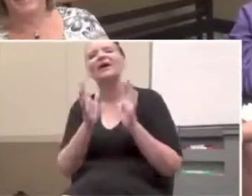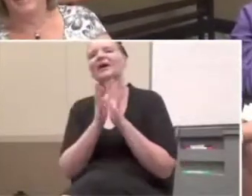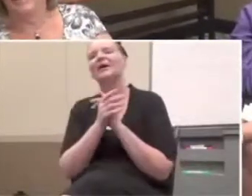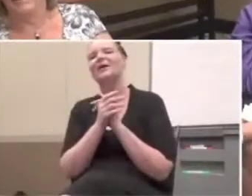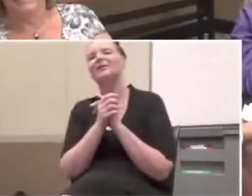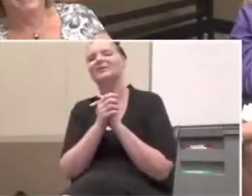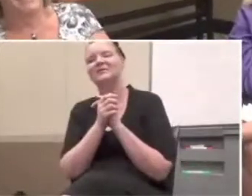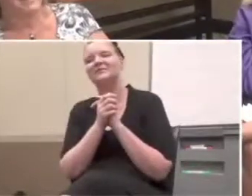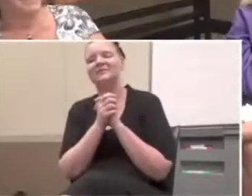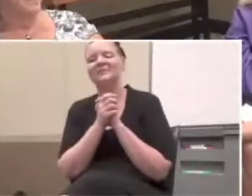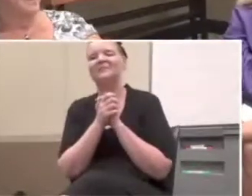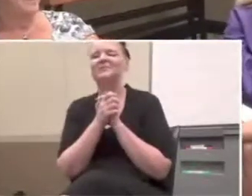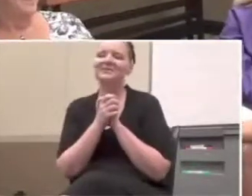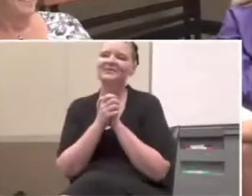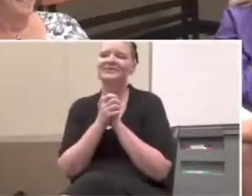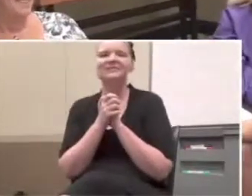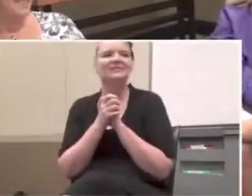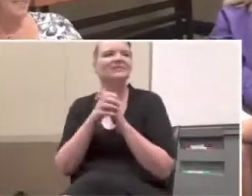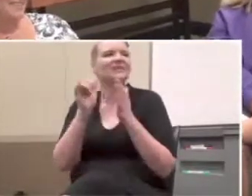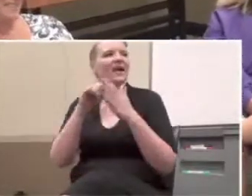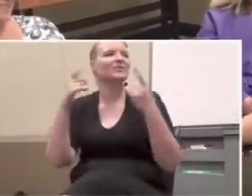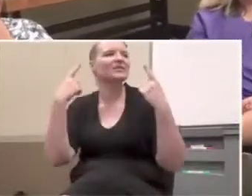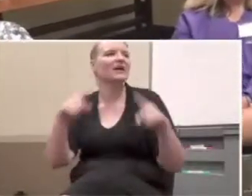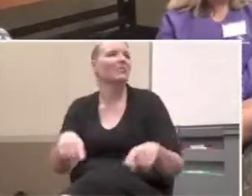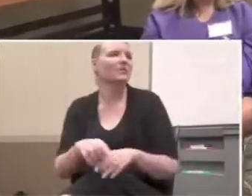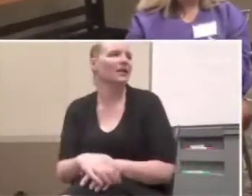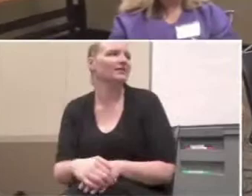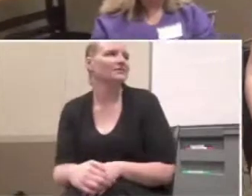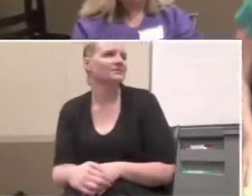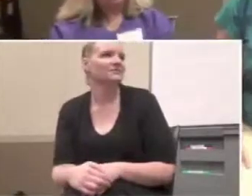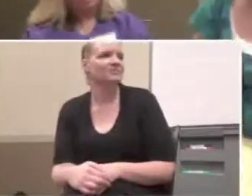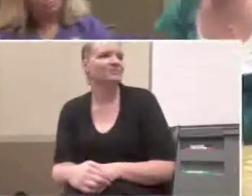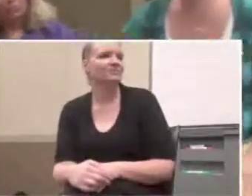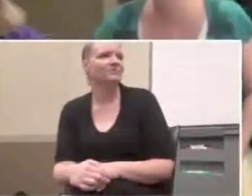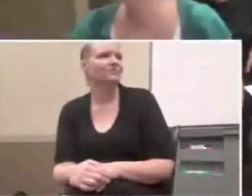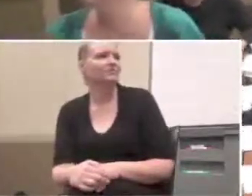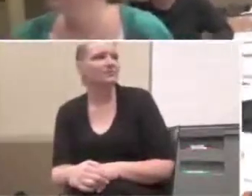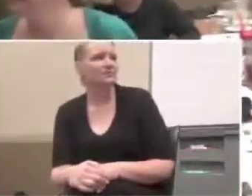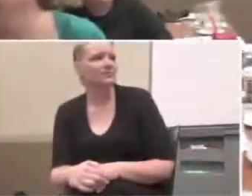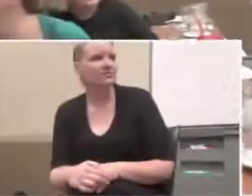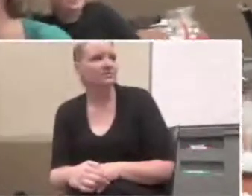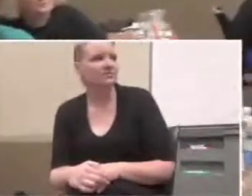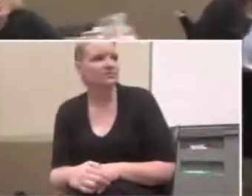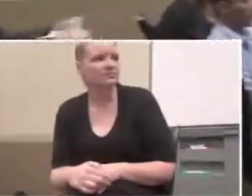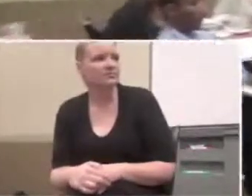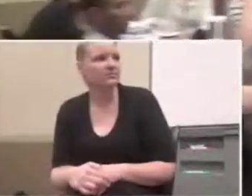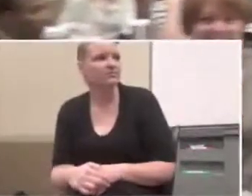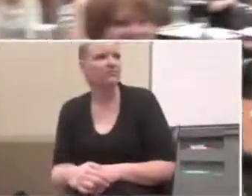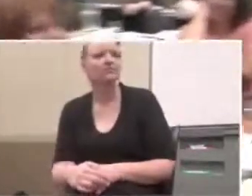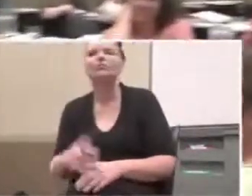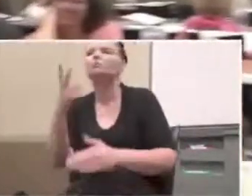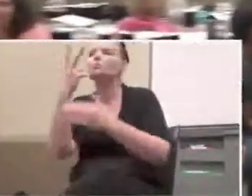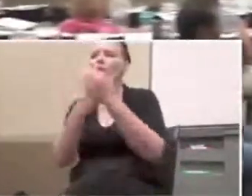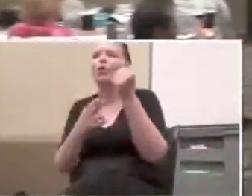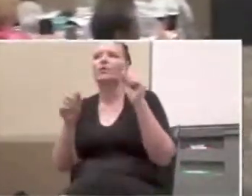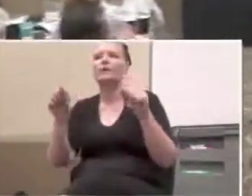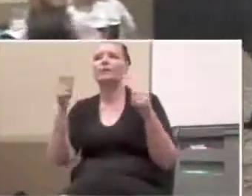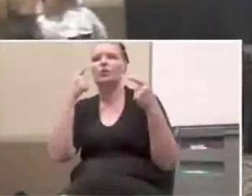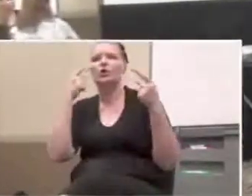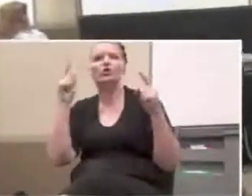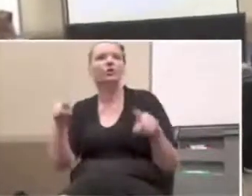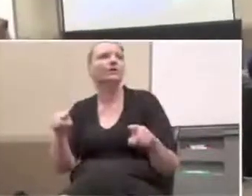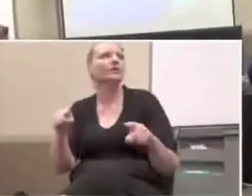It was a fair compromise. So you guys both had the presence of mind to be able to agree on a compromise.